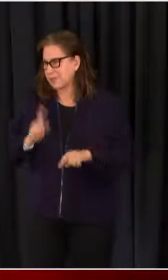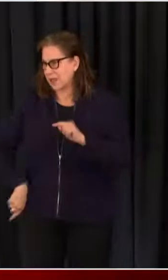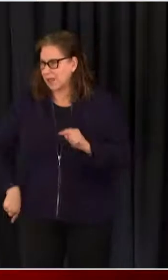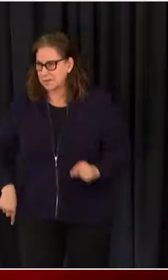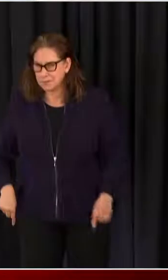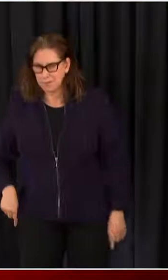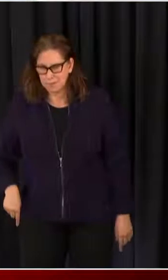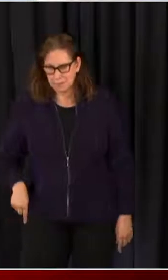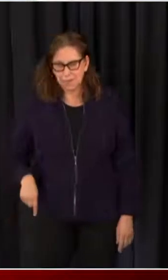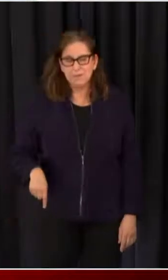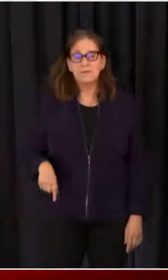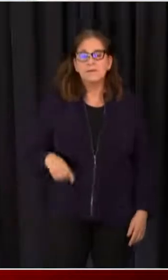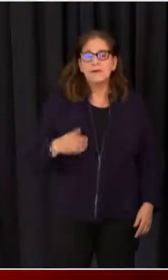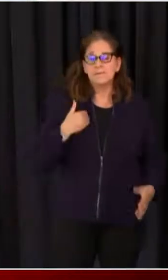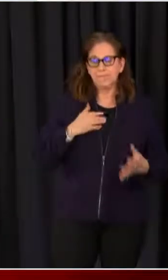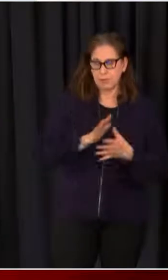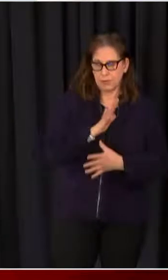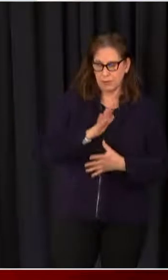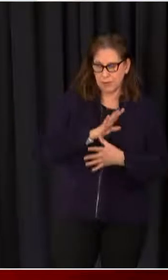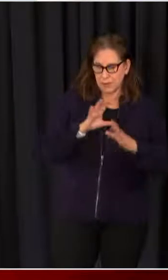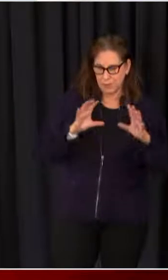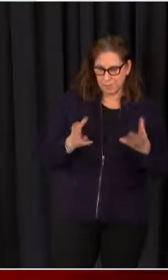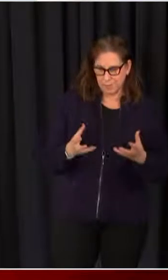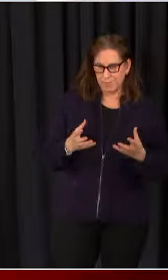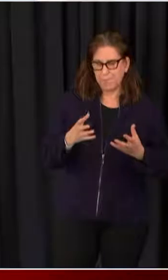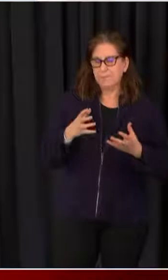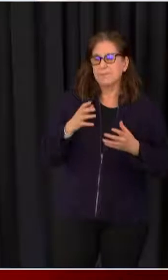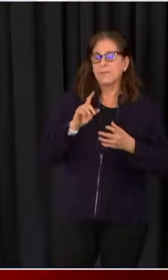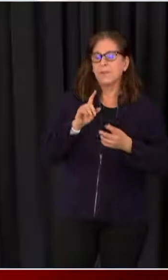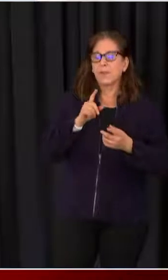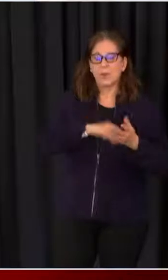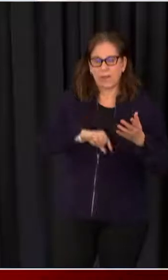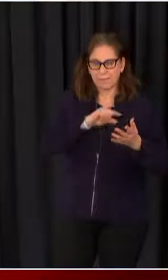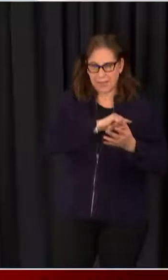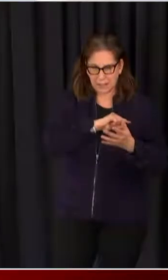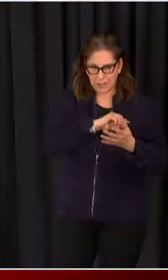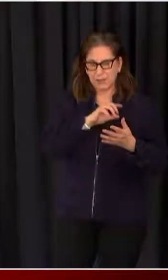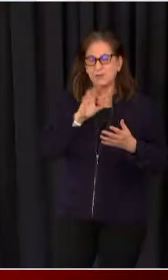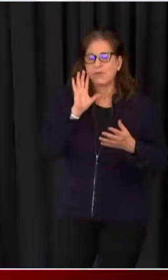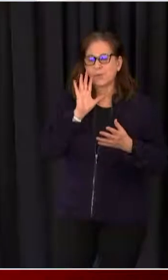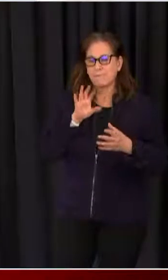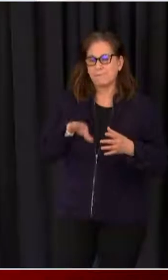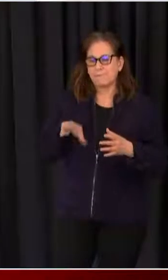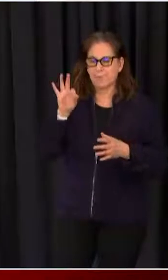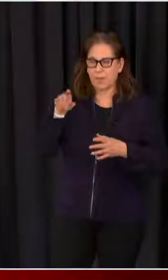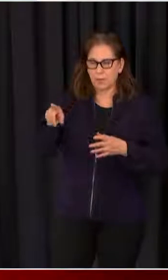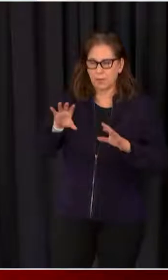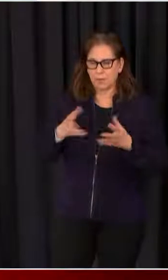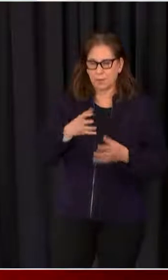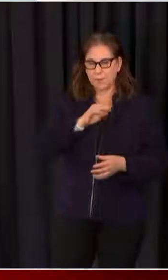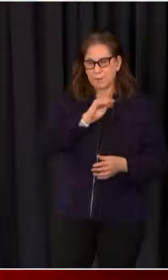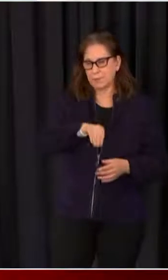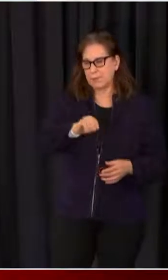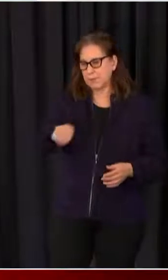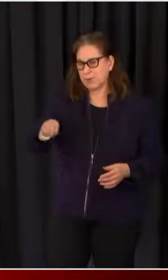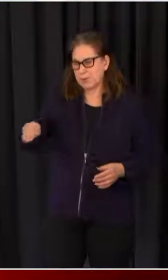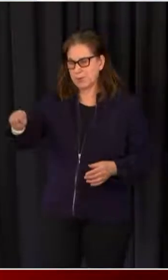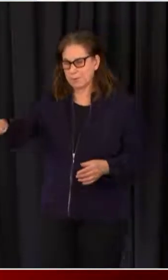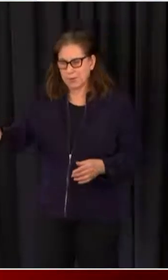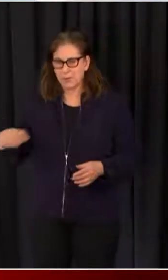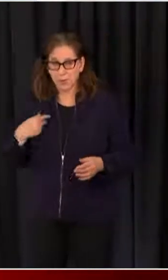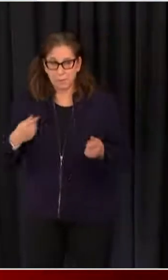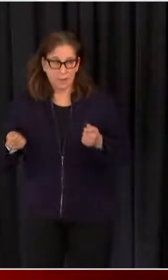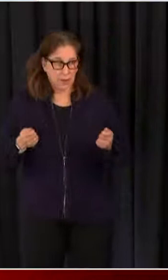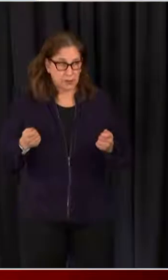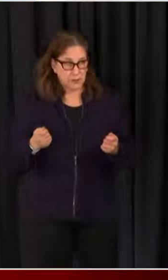they will be vaccinated in the next week or the next 2 weeks. So these are the expectations we need to manage.